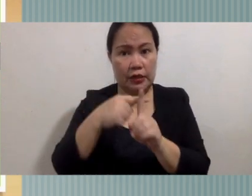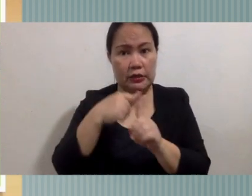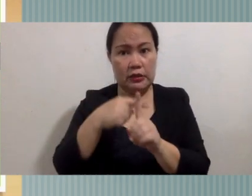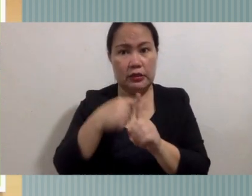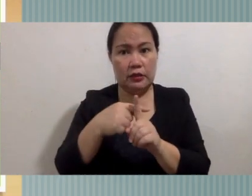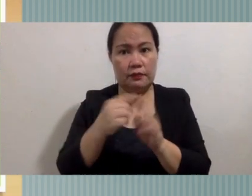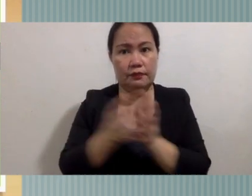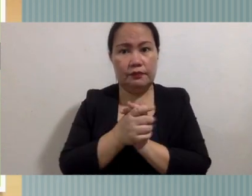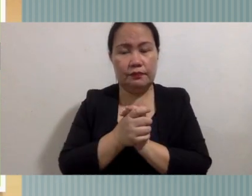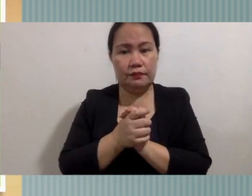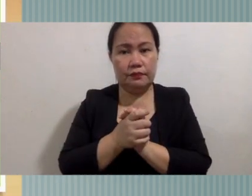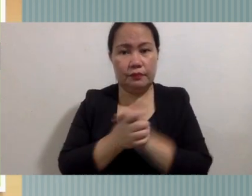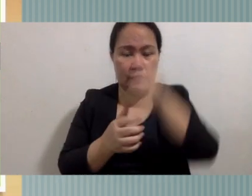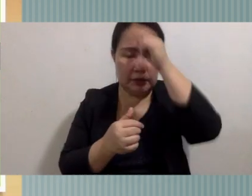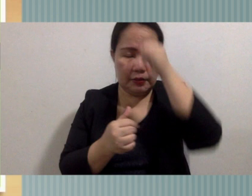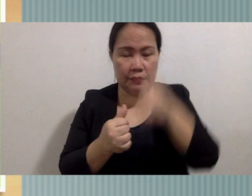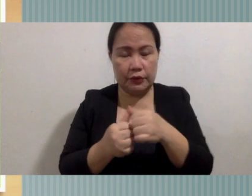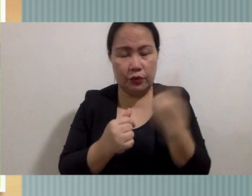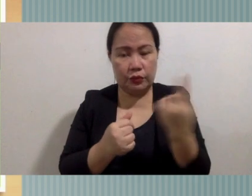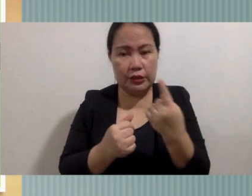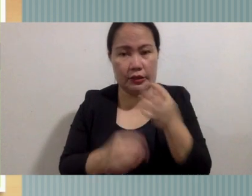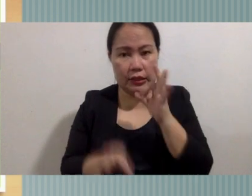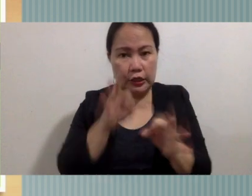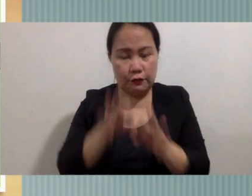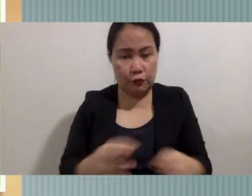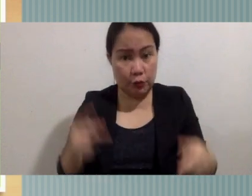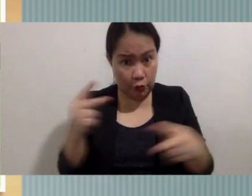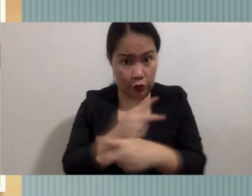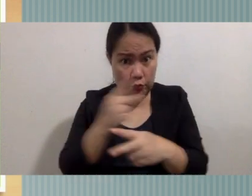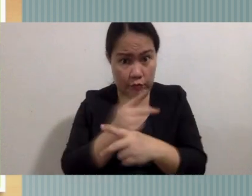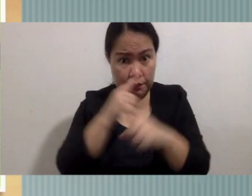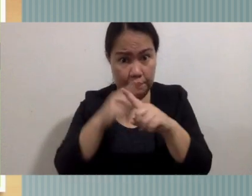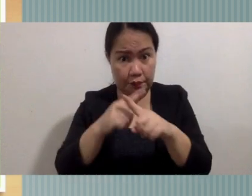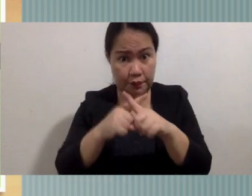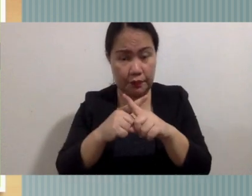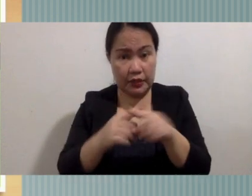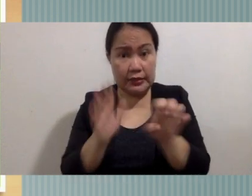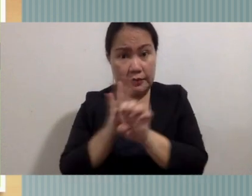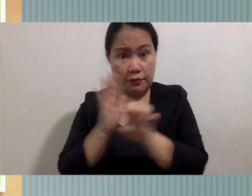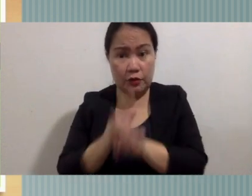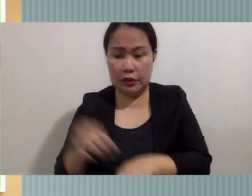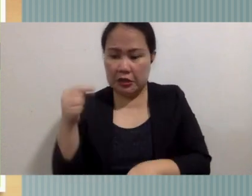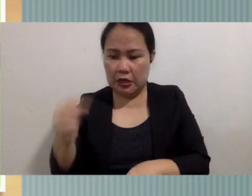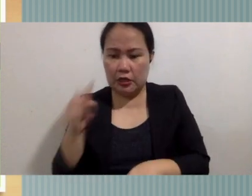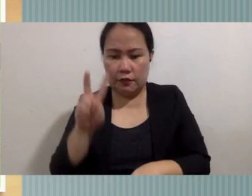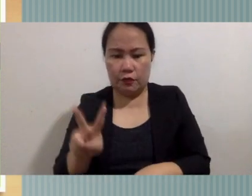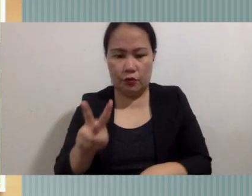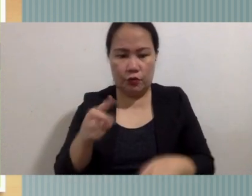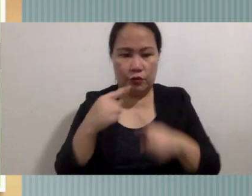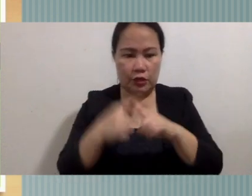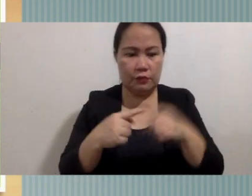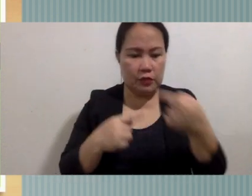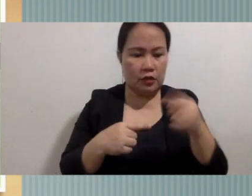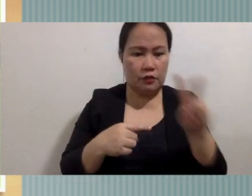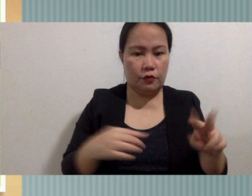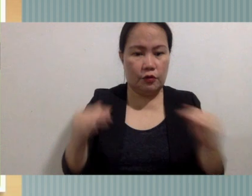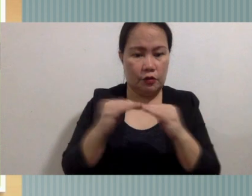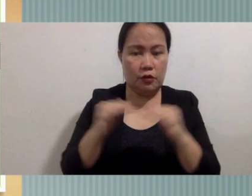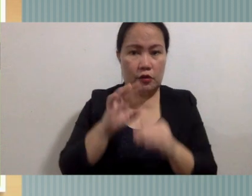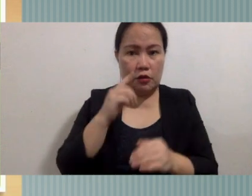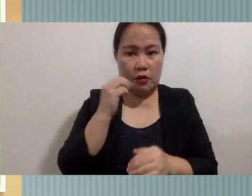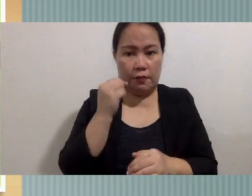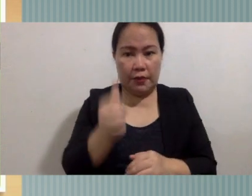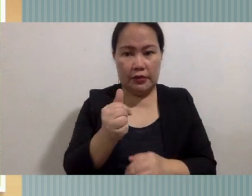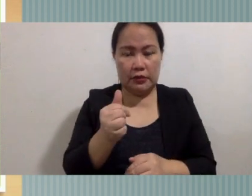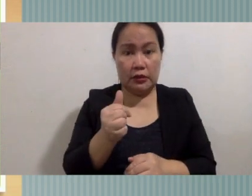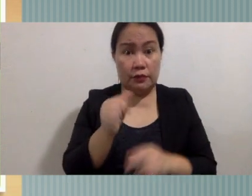It's always positive. Okay? Always remember that. So, kapag nagmumultiply tayo ng halimbawa, negative 2 times